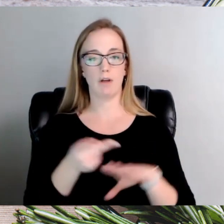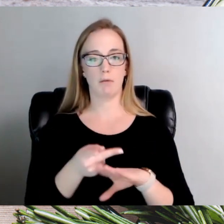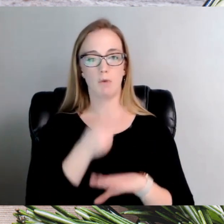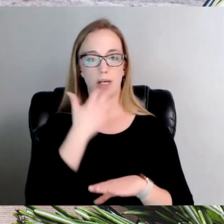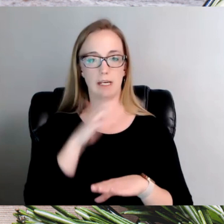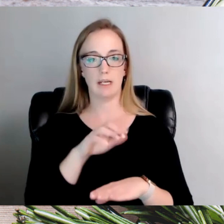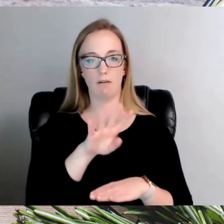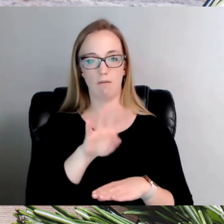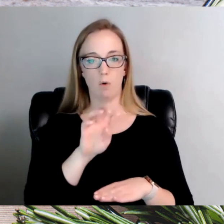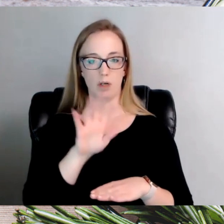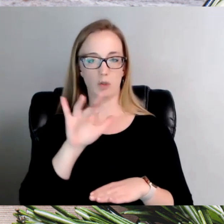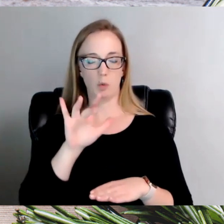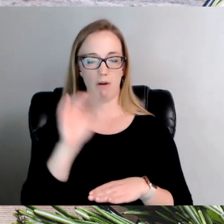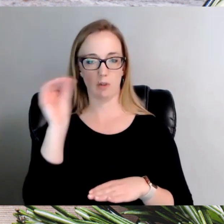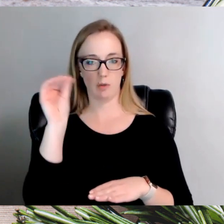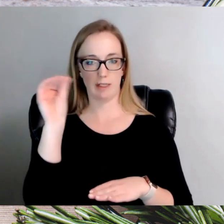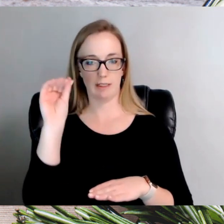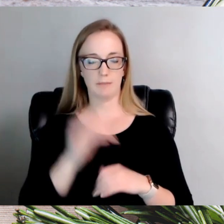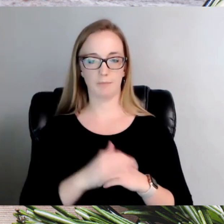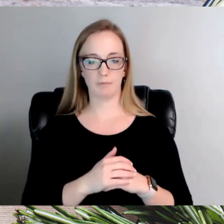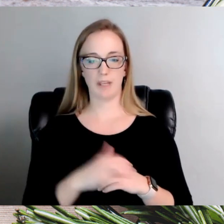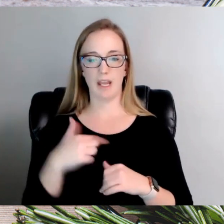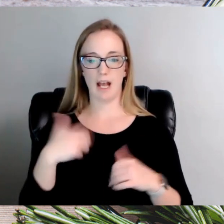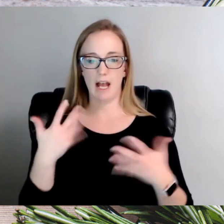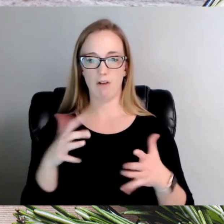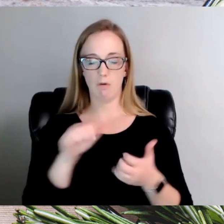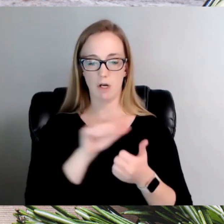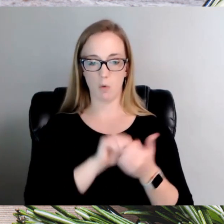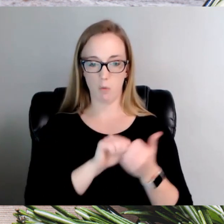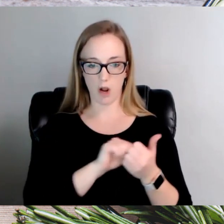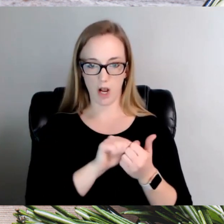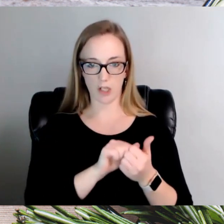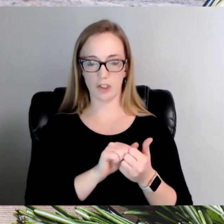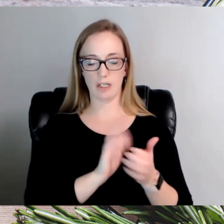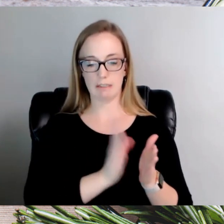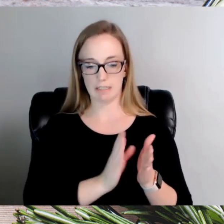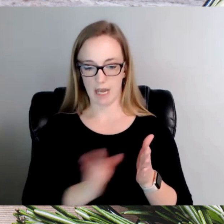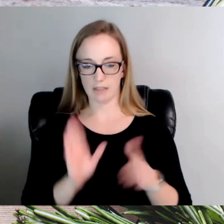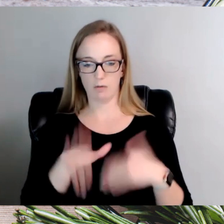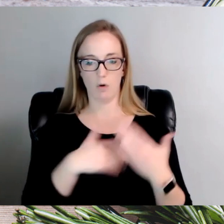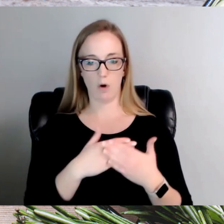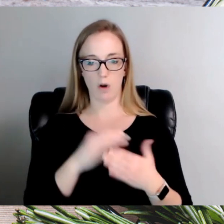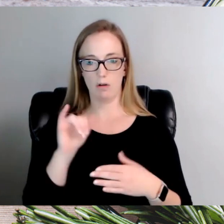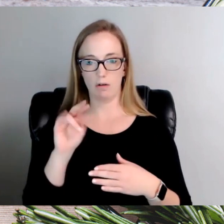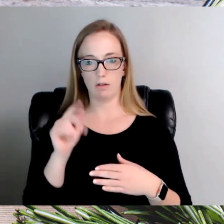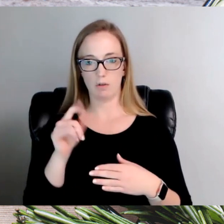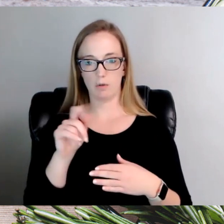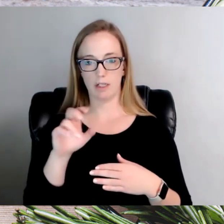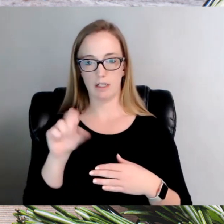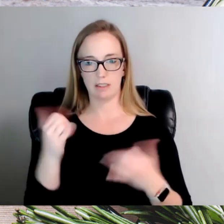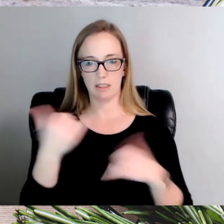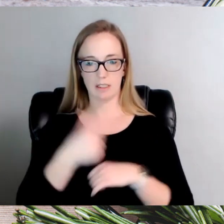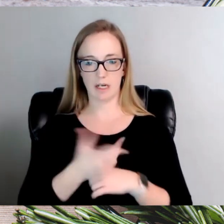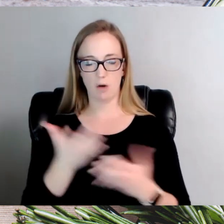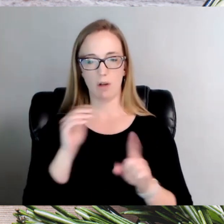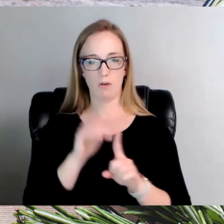Fahrenheit. I have already washed, diced, and chopped our ingredients today, but I wanted to remind you of a couple of